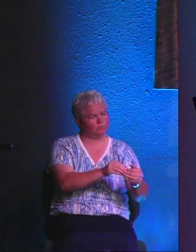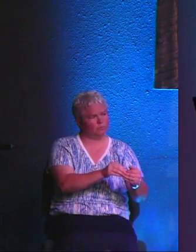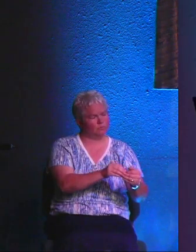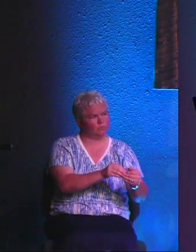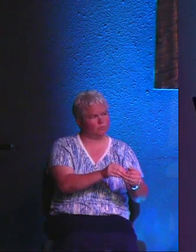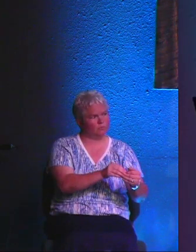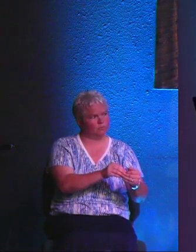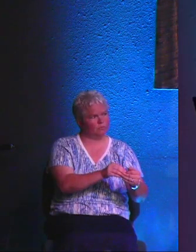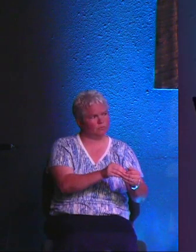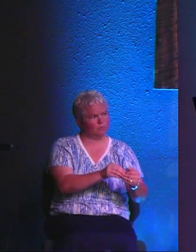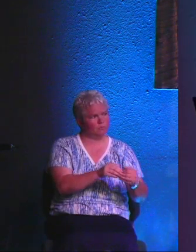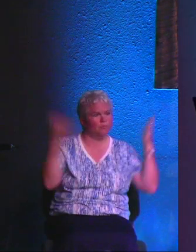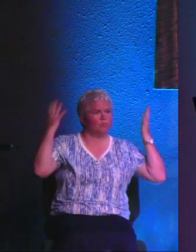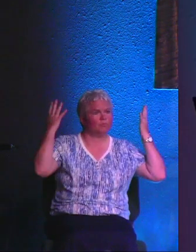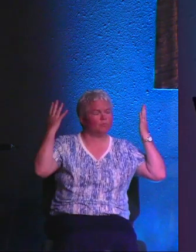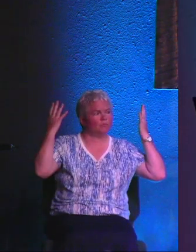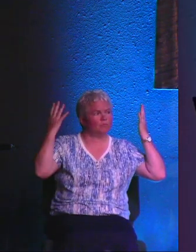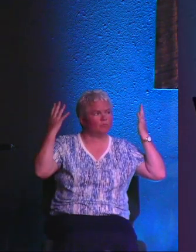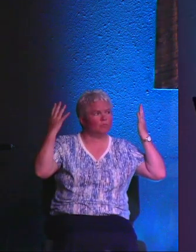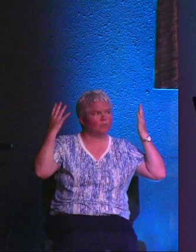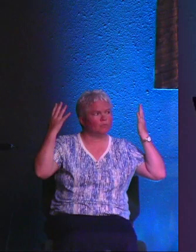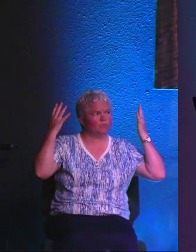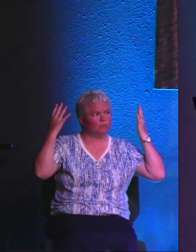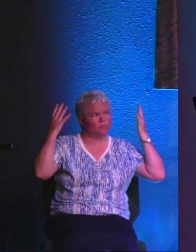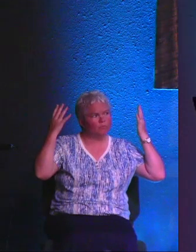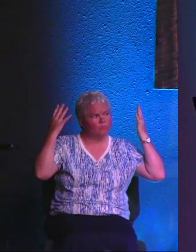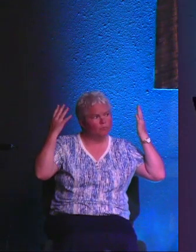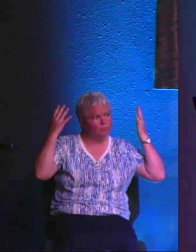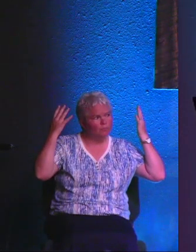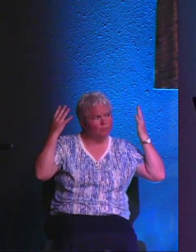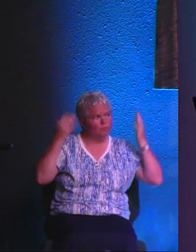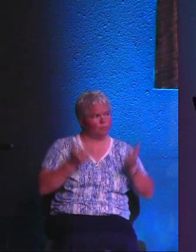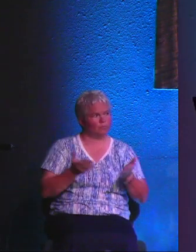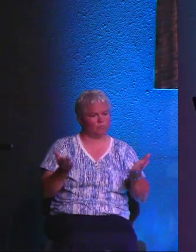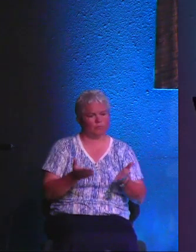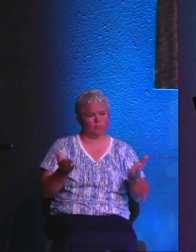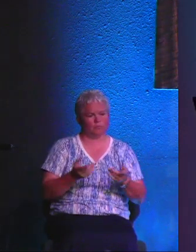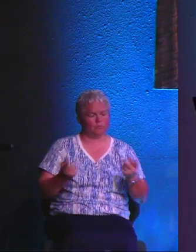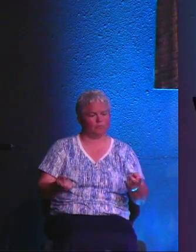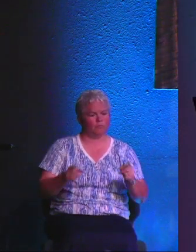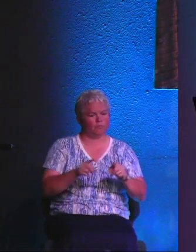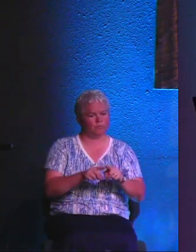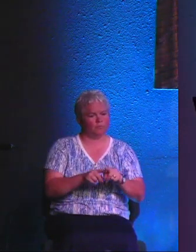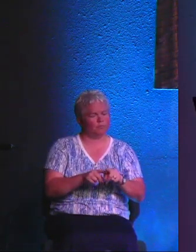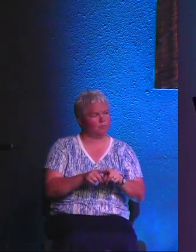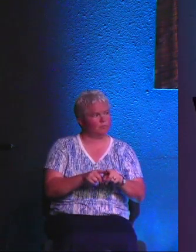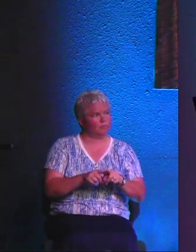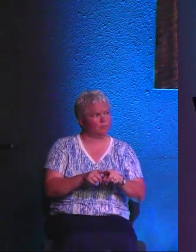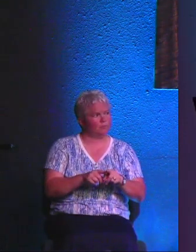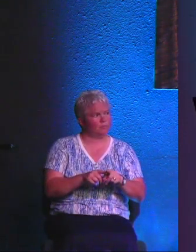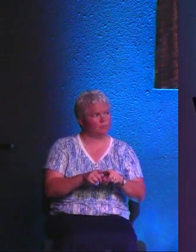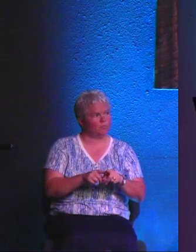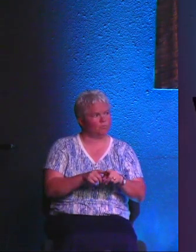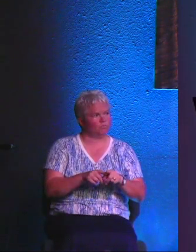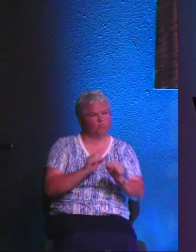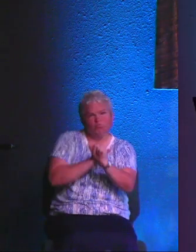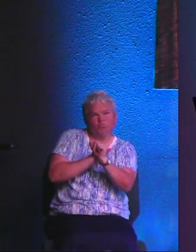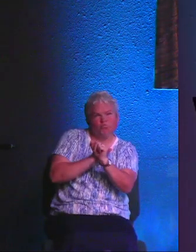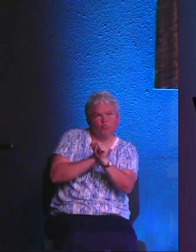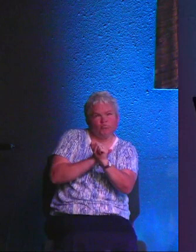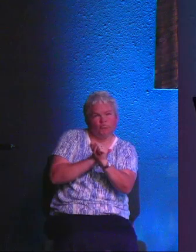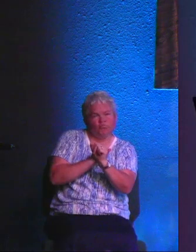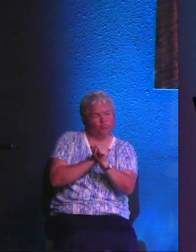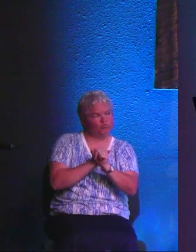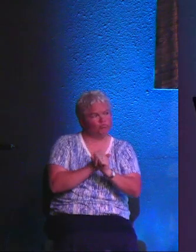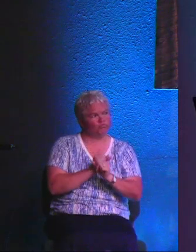I would throw my hands in the air with the mentality that whatever happens, happens, in a rebellious type of